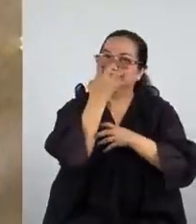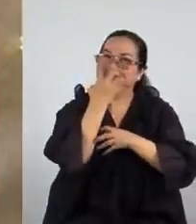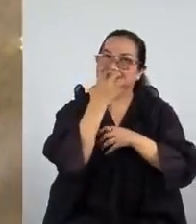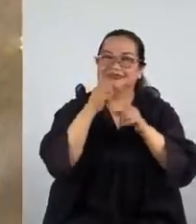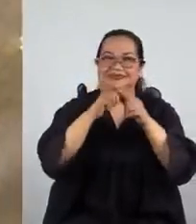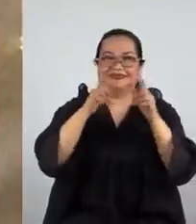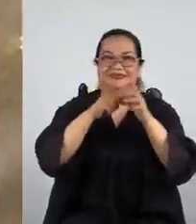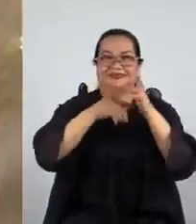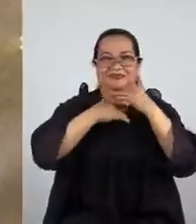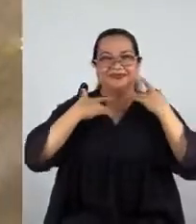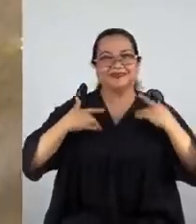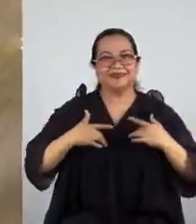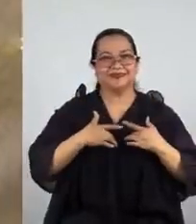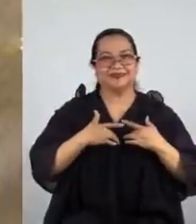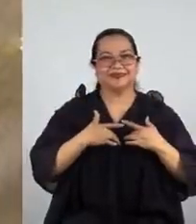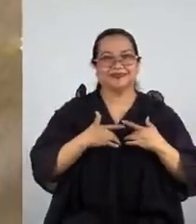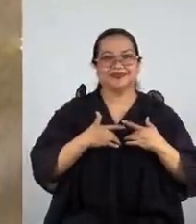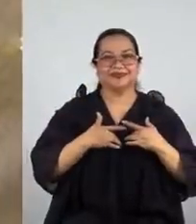ungrateful hearts,